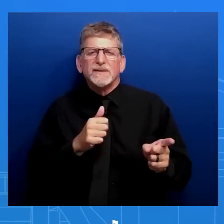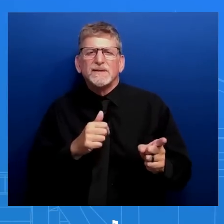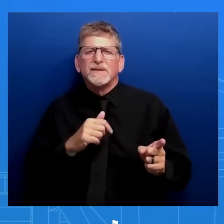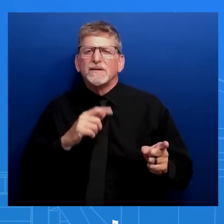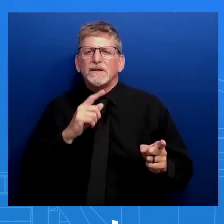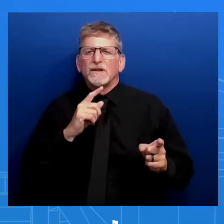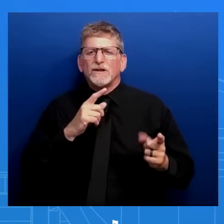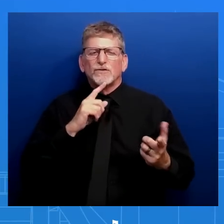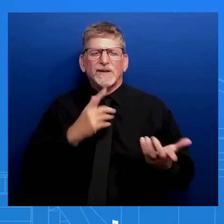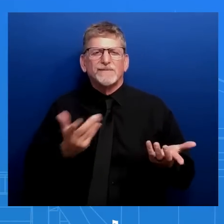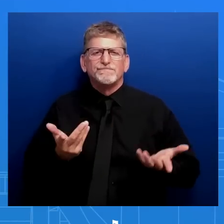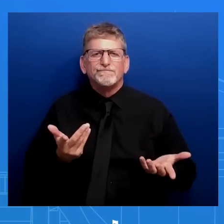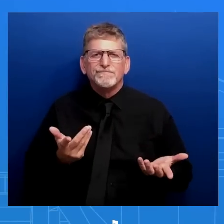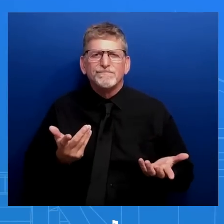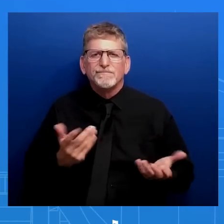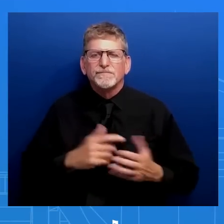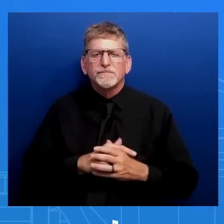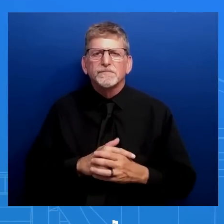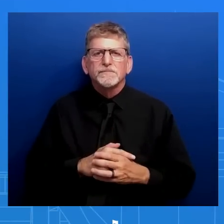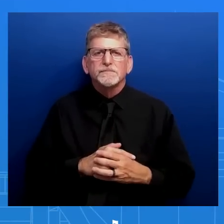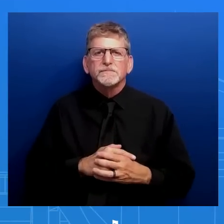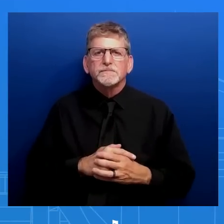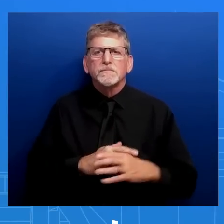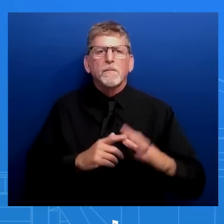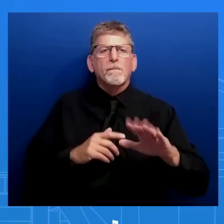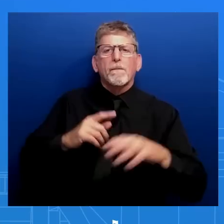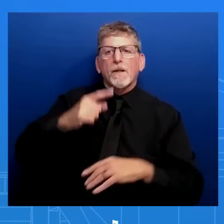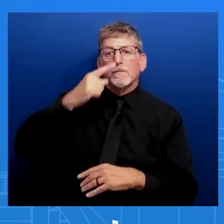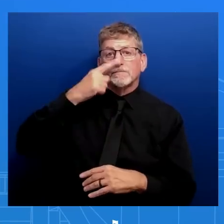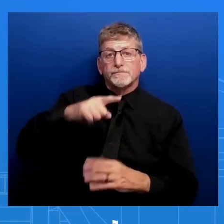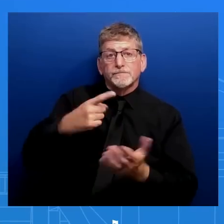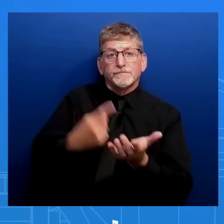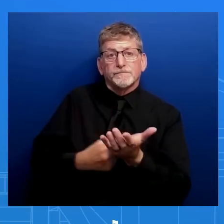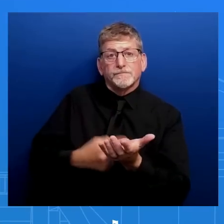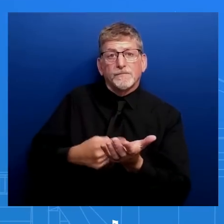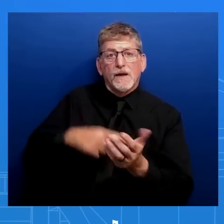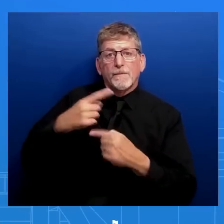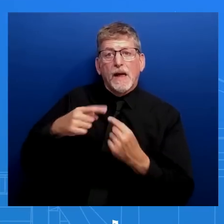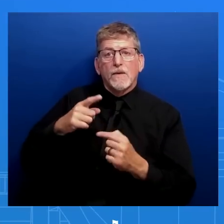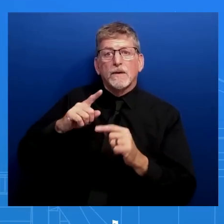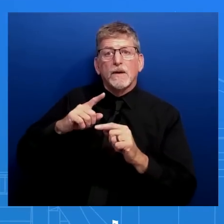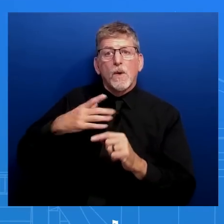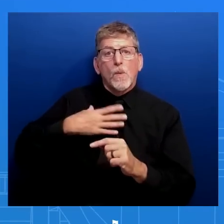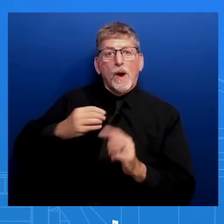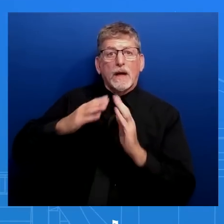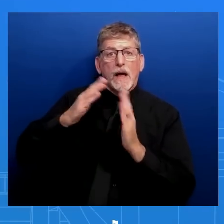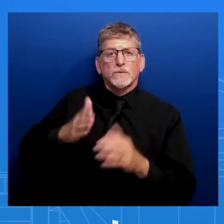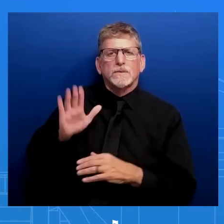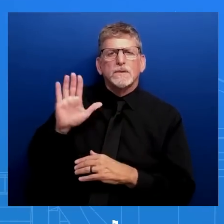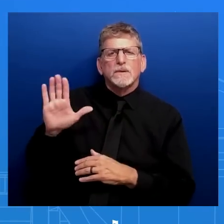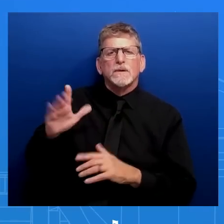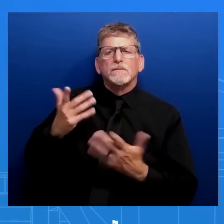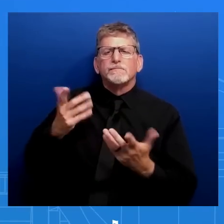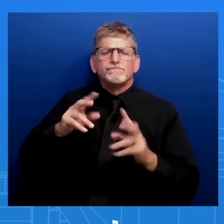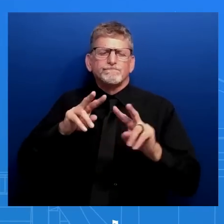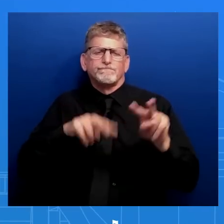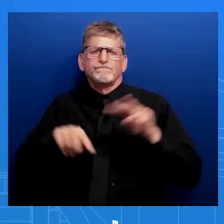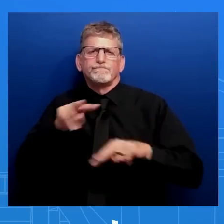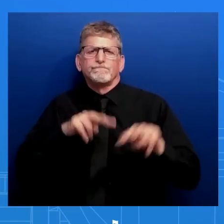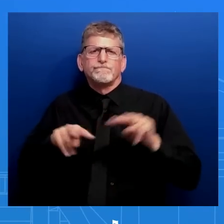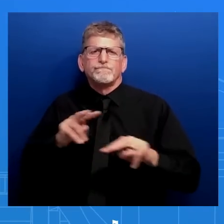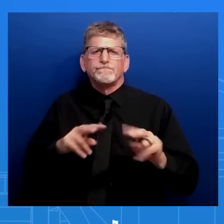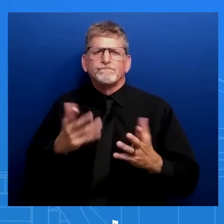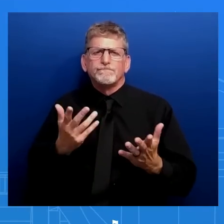about the White House's assessment of other nations' reactions to whatever we're calling this thing over the weekend, specifically